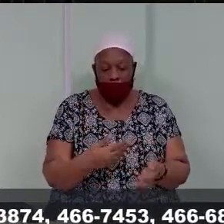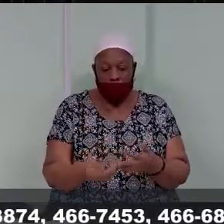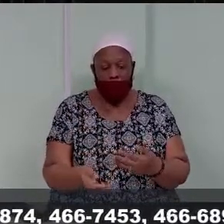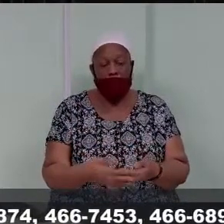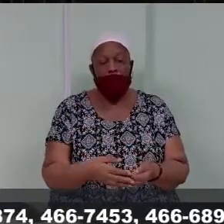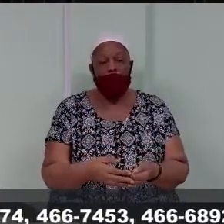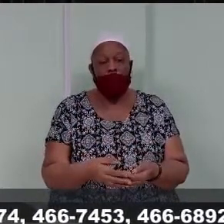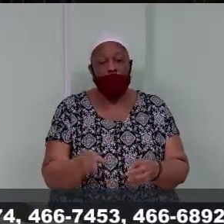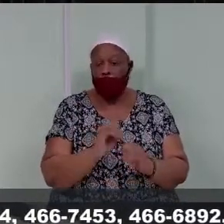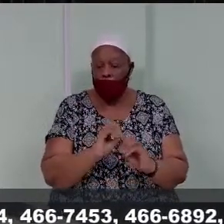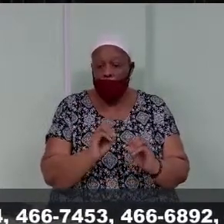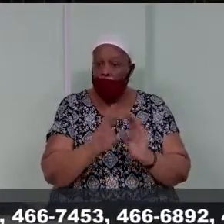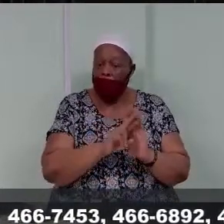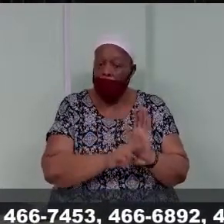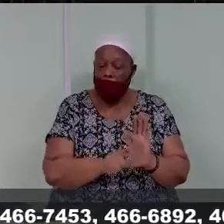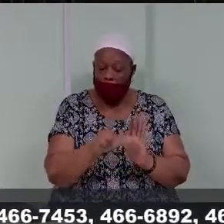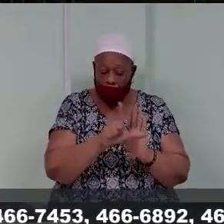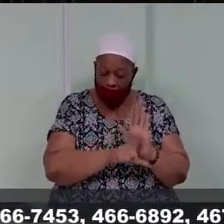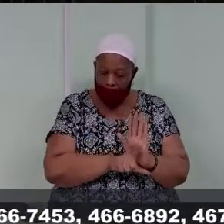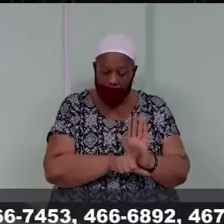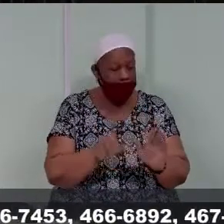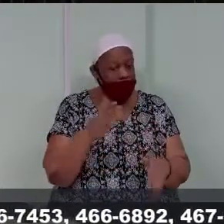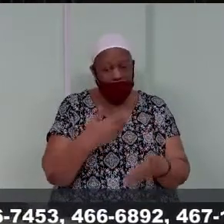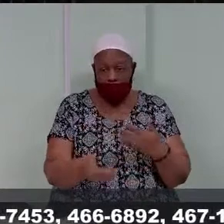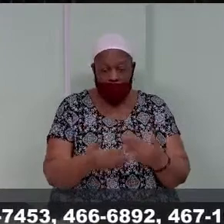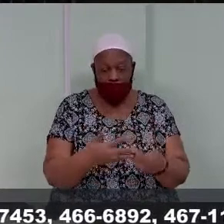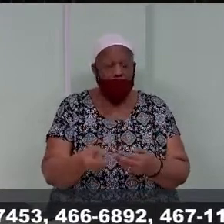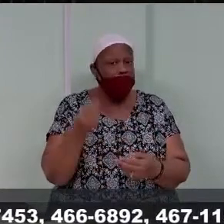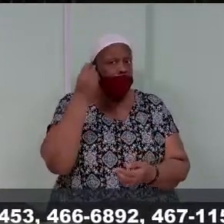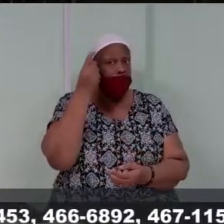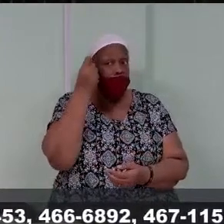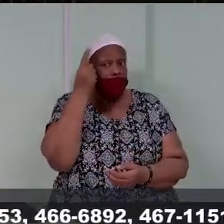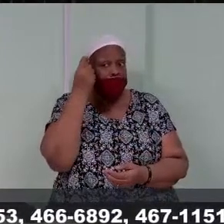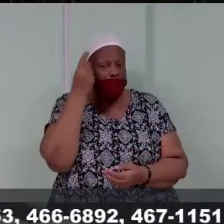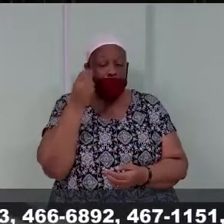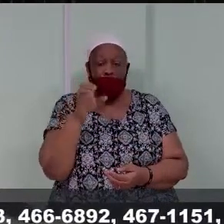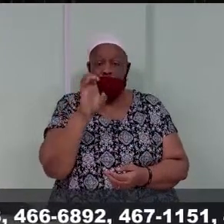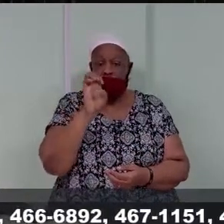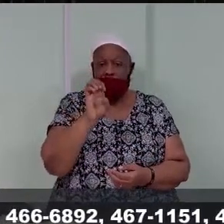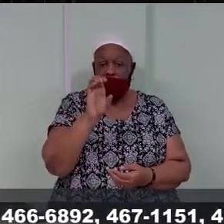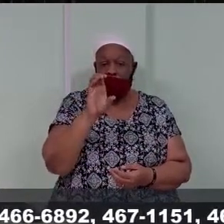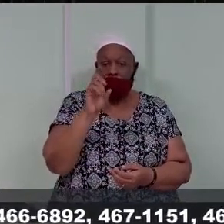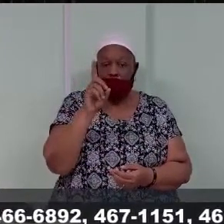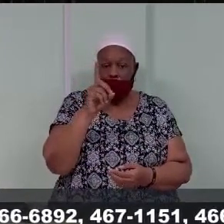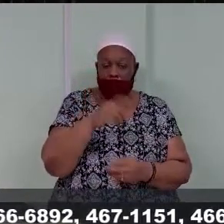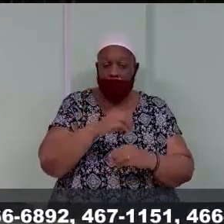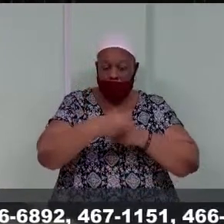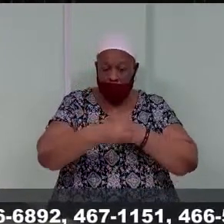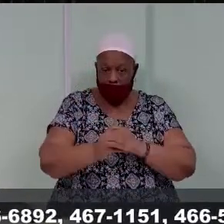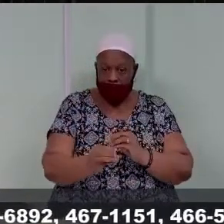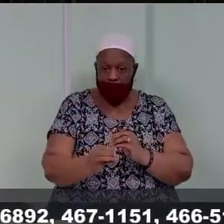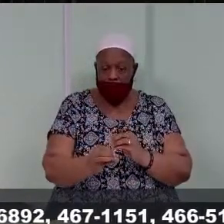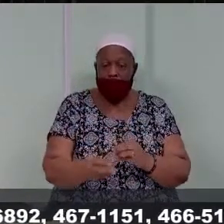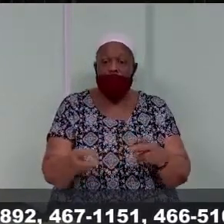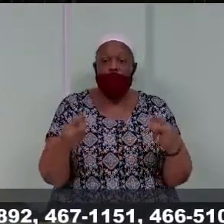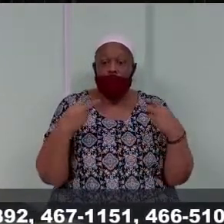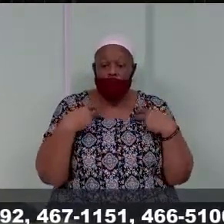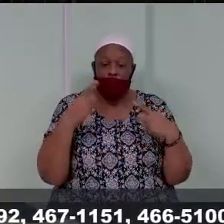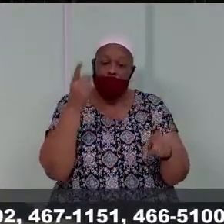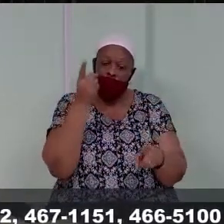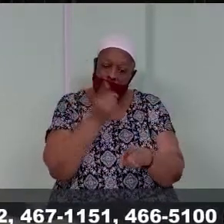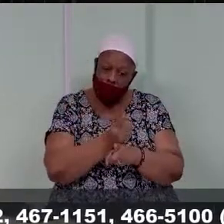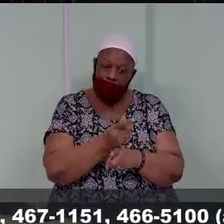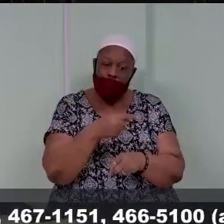standards, it is important to understand that the Early Childhood Development Unit has the legal right to